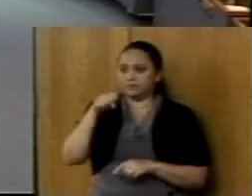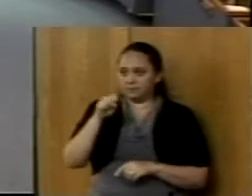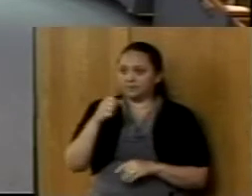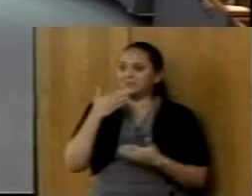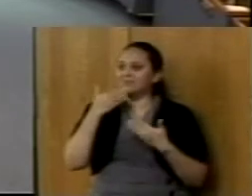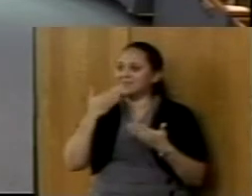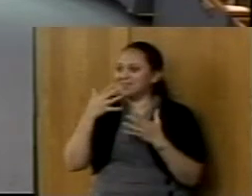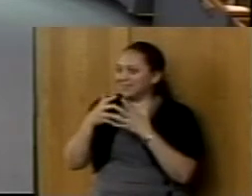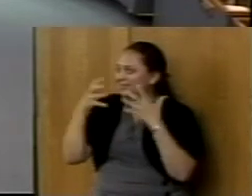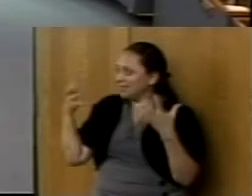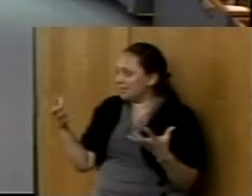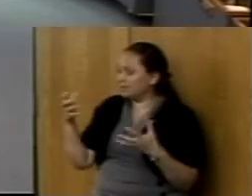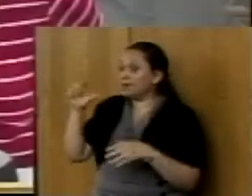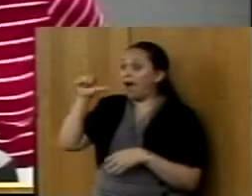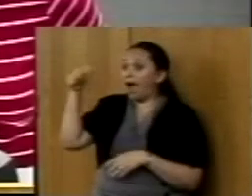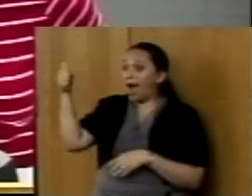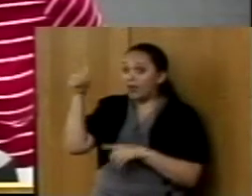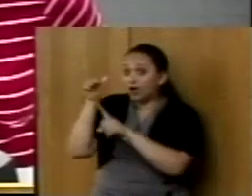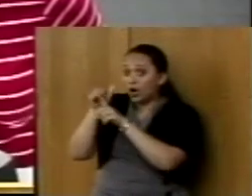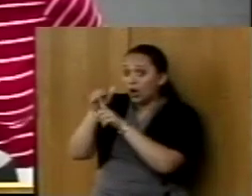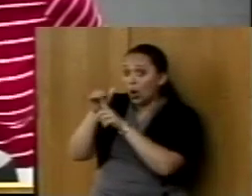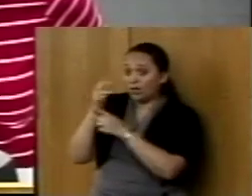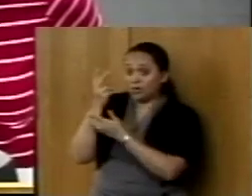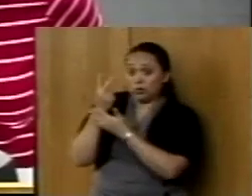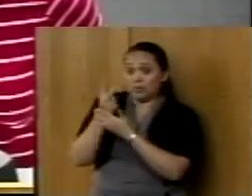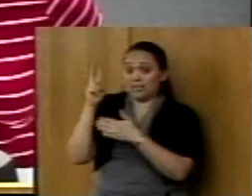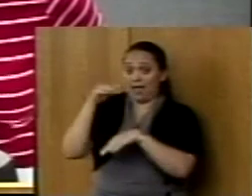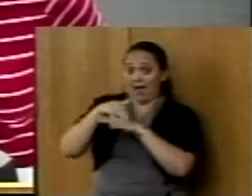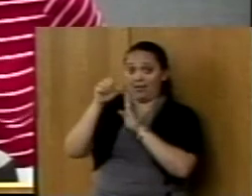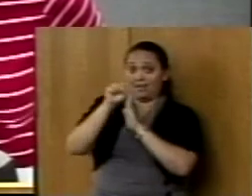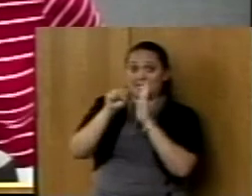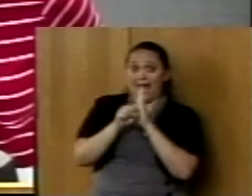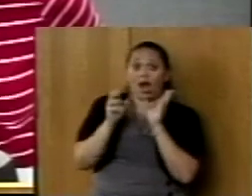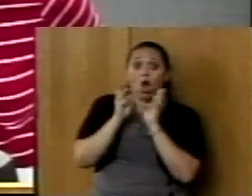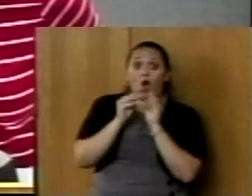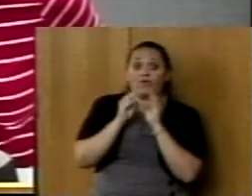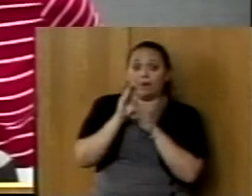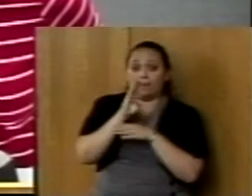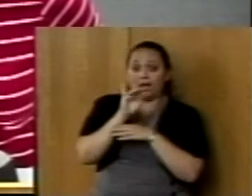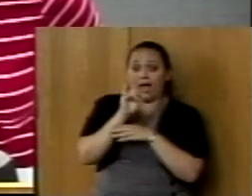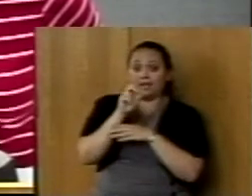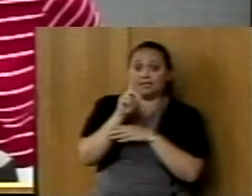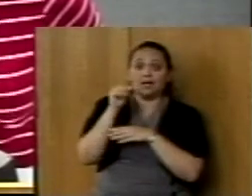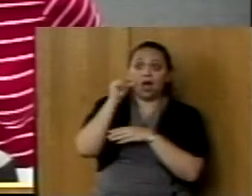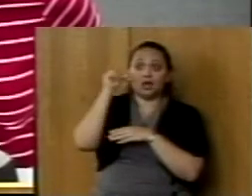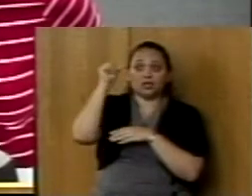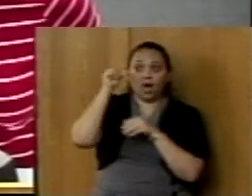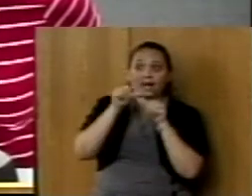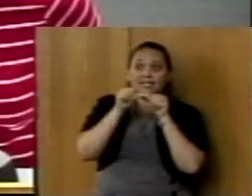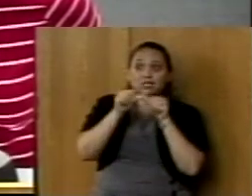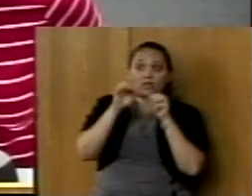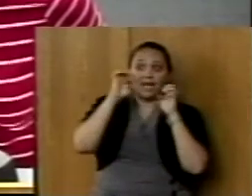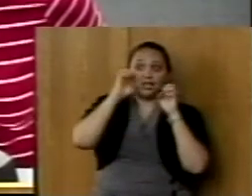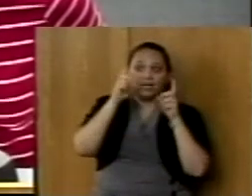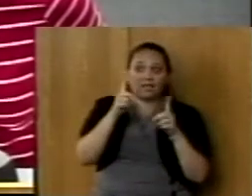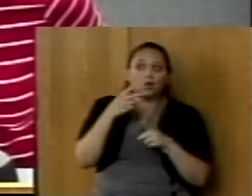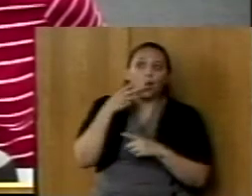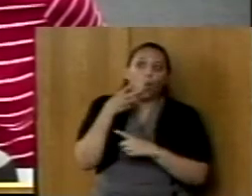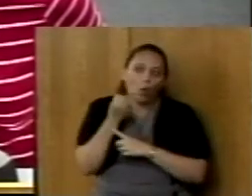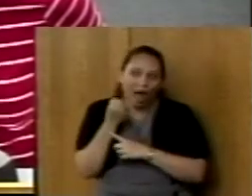unanimously. Thank you very much. And just on another note, 2 weeks ago at the state conference, BISD Adult Continuing Education